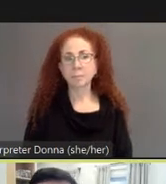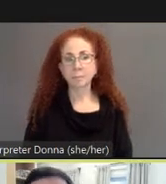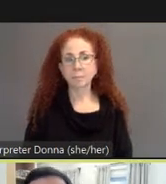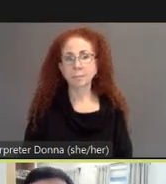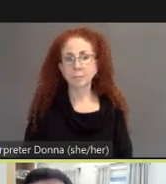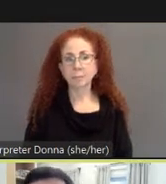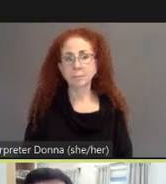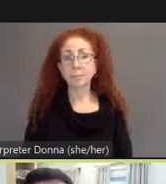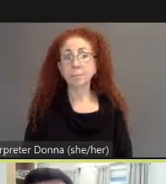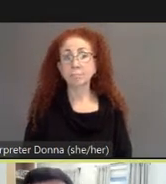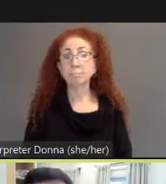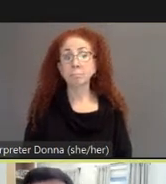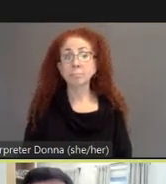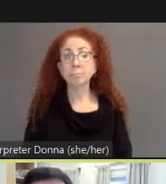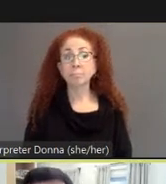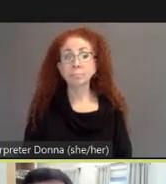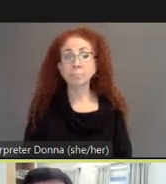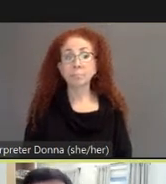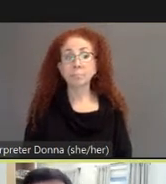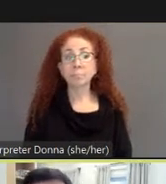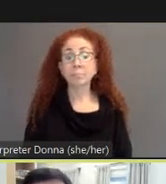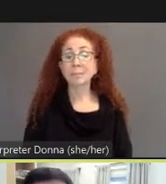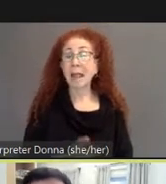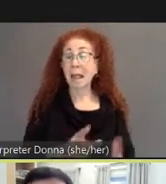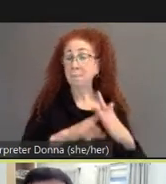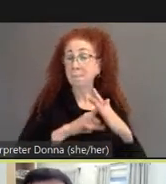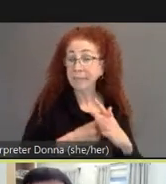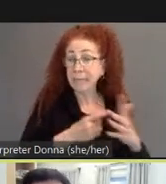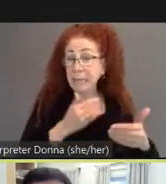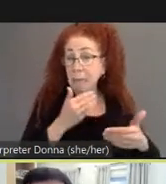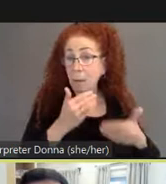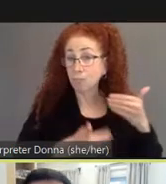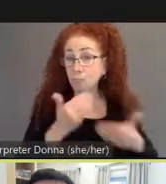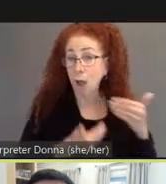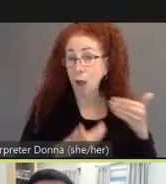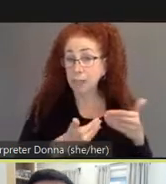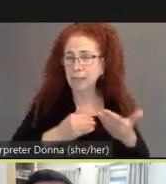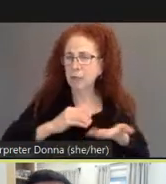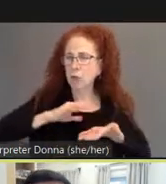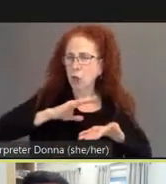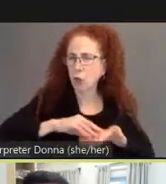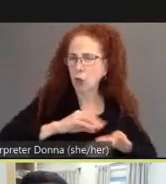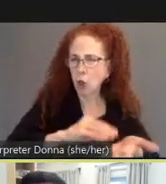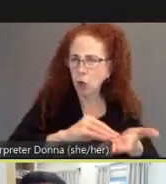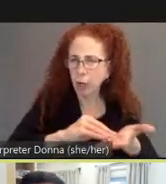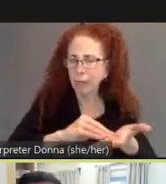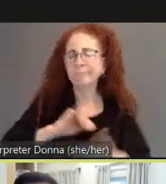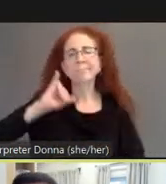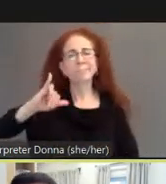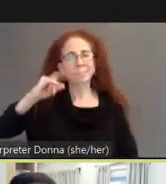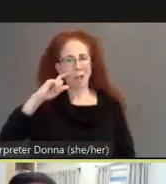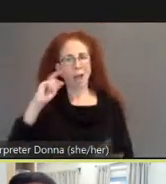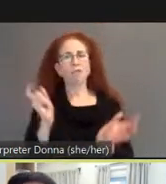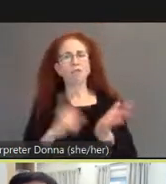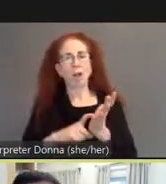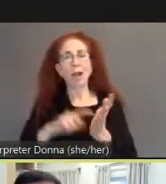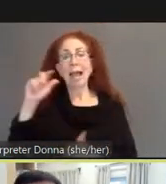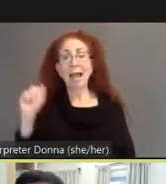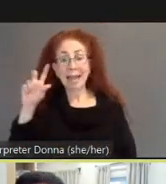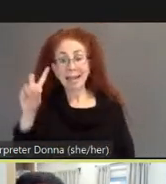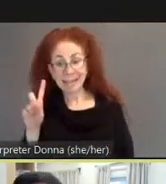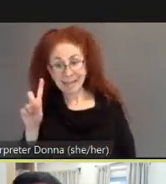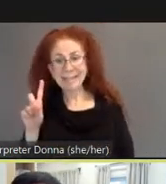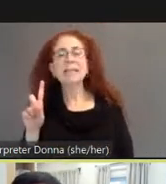At the very front of this learning and this implementation process for us, I've recognized that audio description is